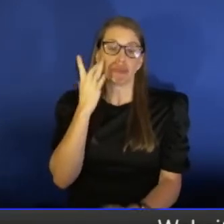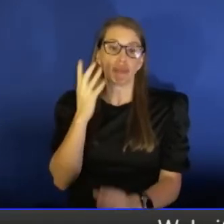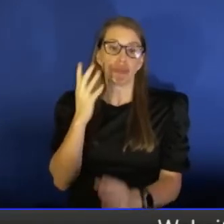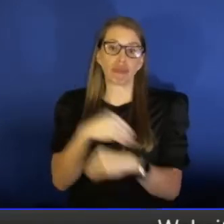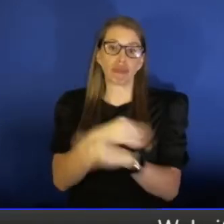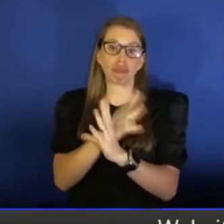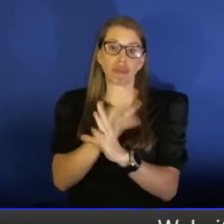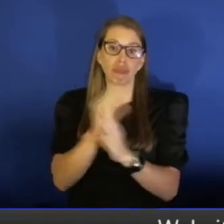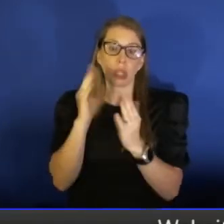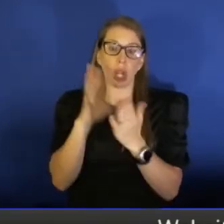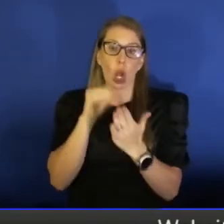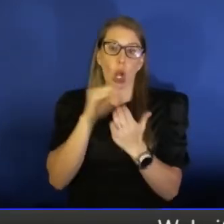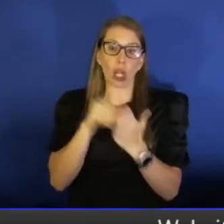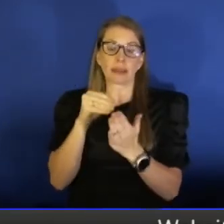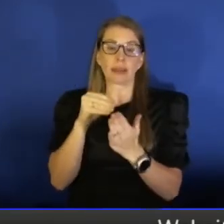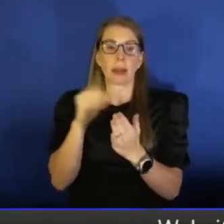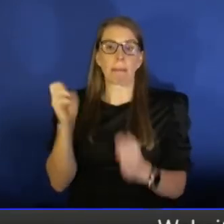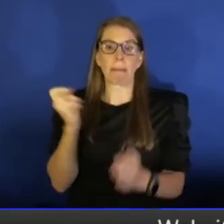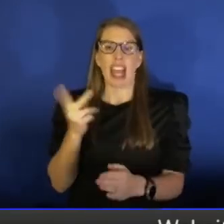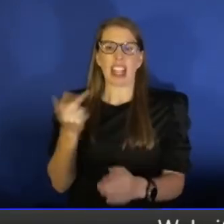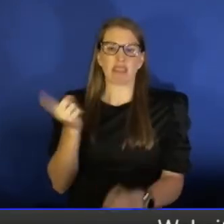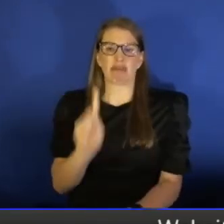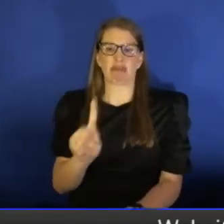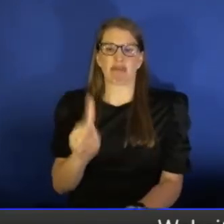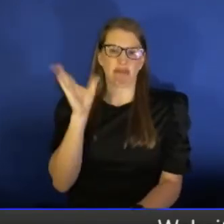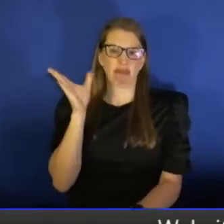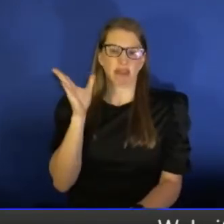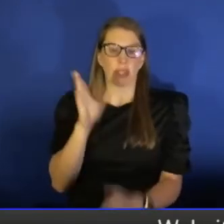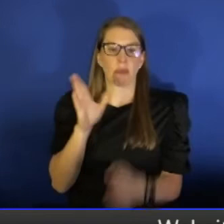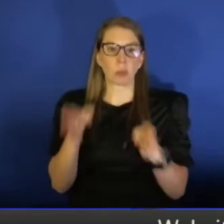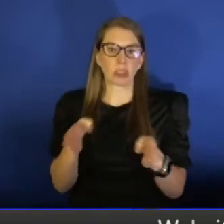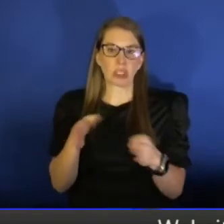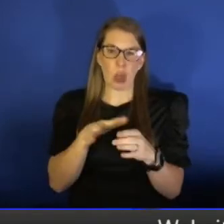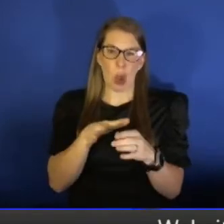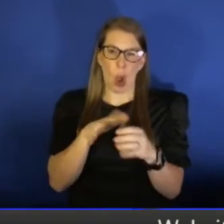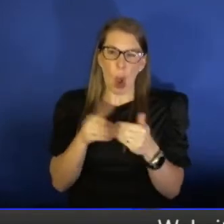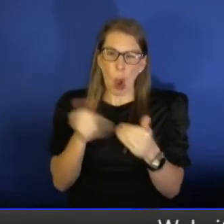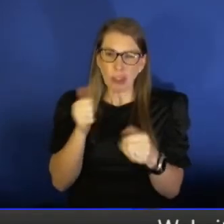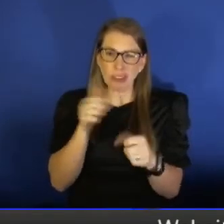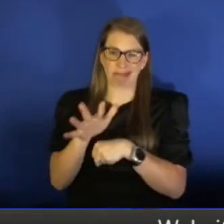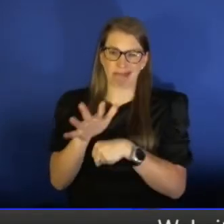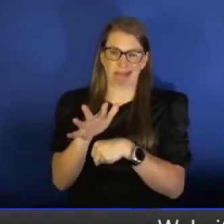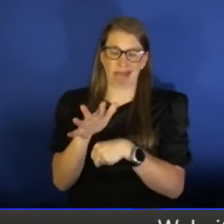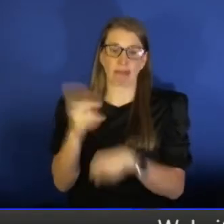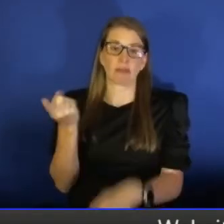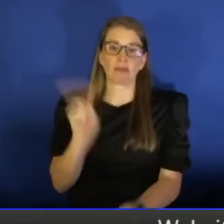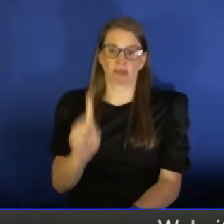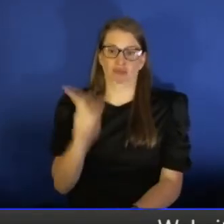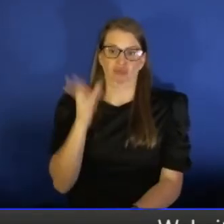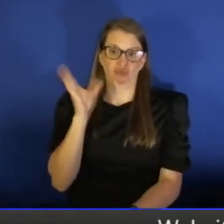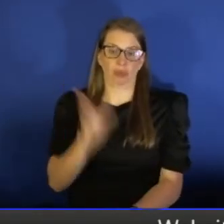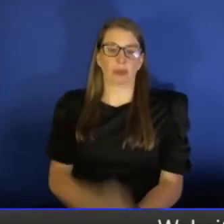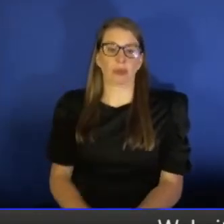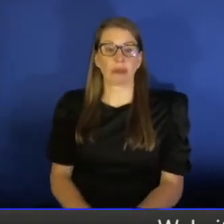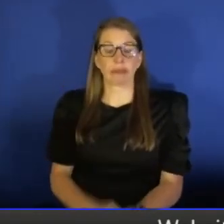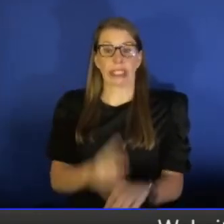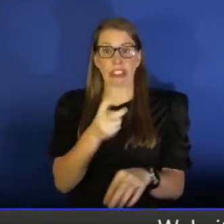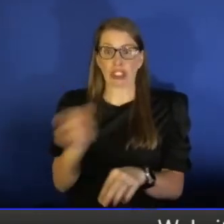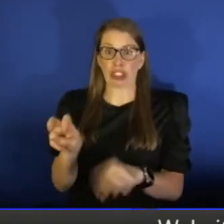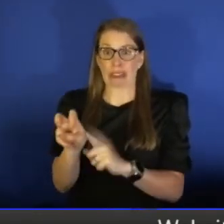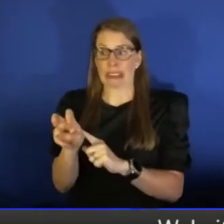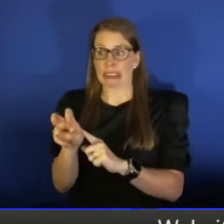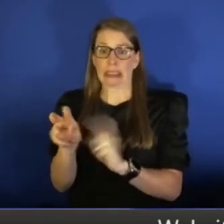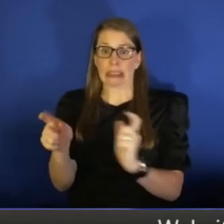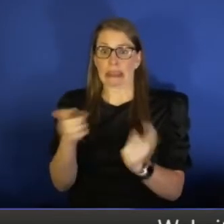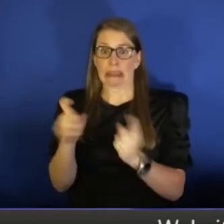in person pretty much almost completely. But yeah, we had to shift and learn and do what you need to do to make a program work, and we